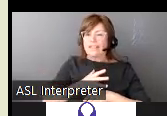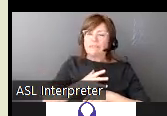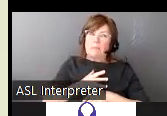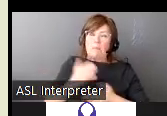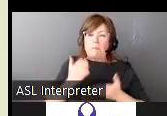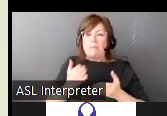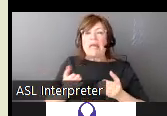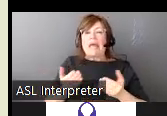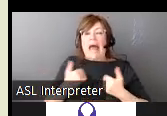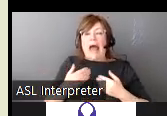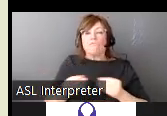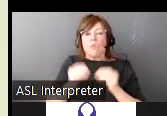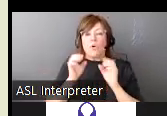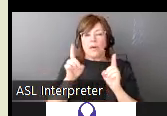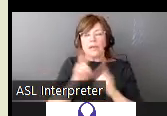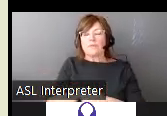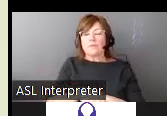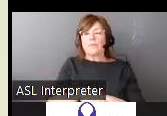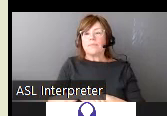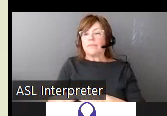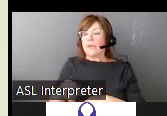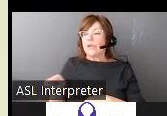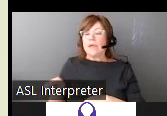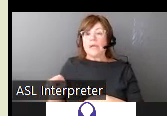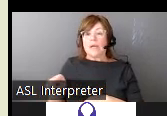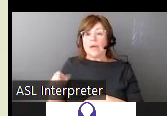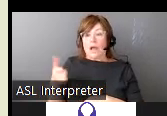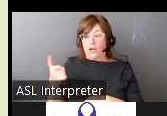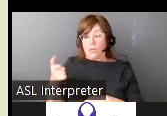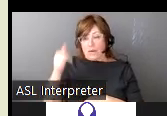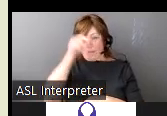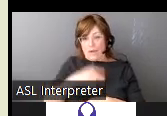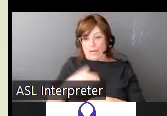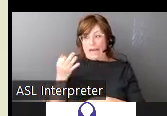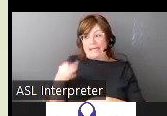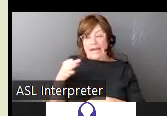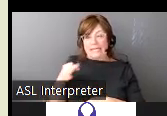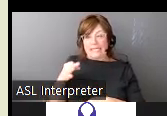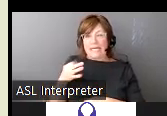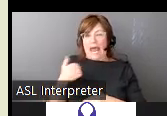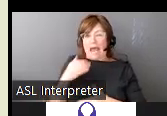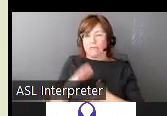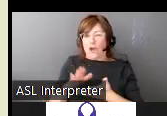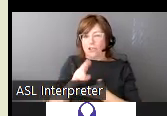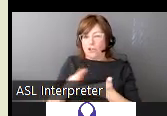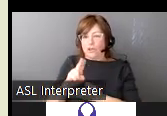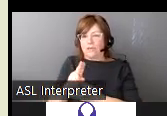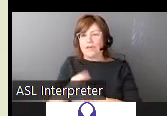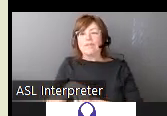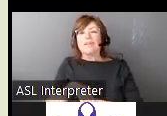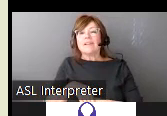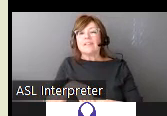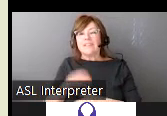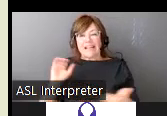instance, 19 out of 21 older men received post-secondary education, compared to only 8 out of 20